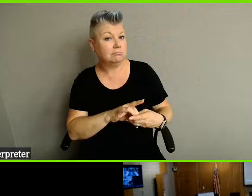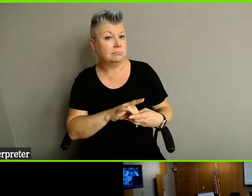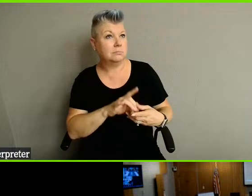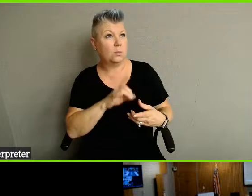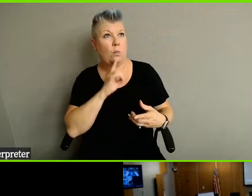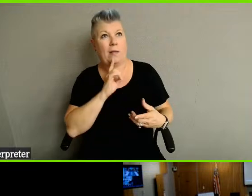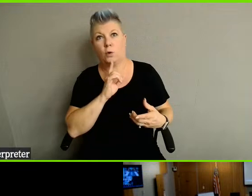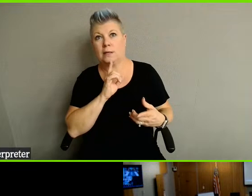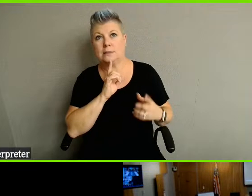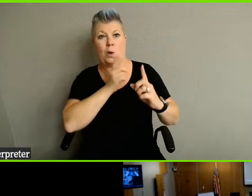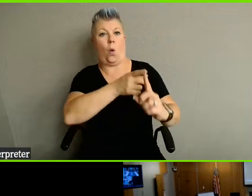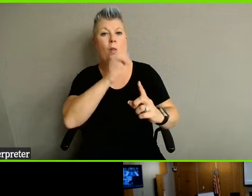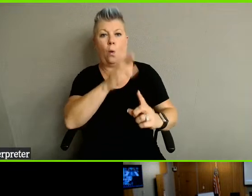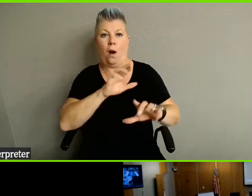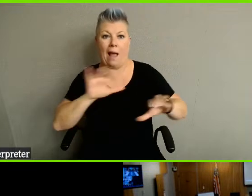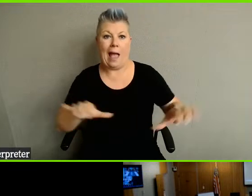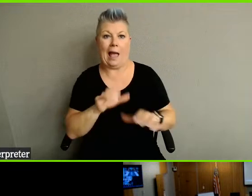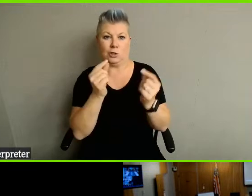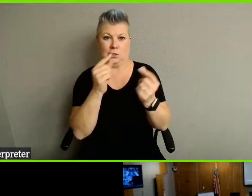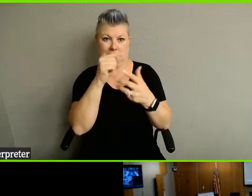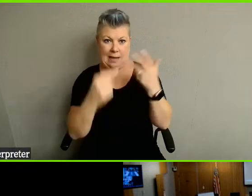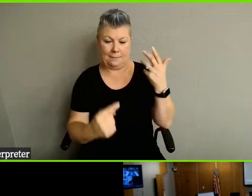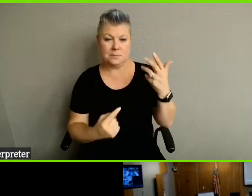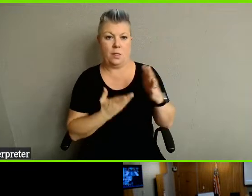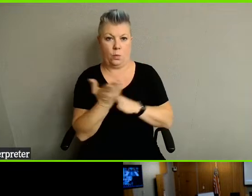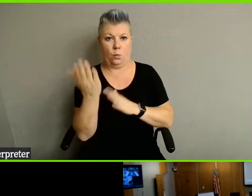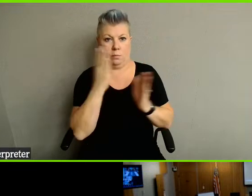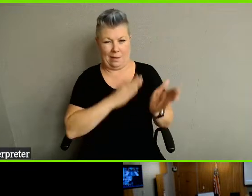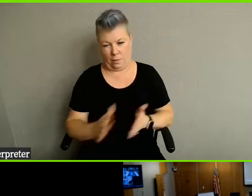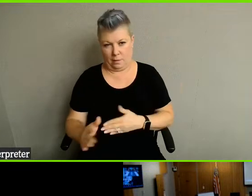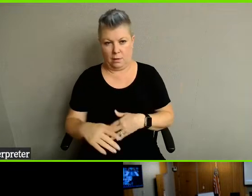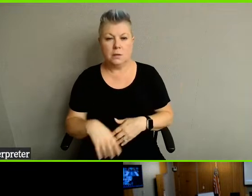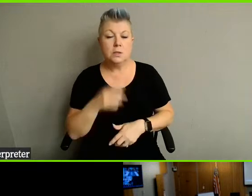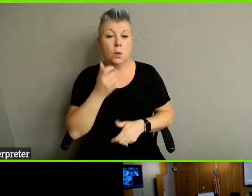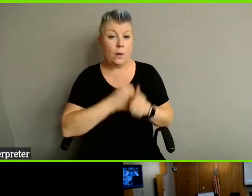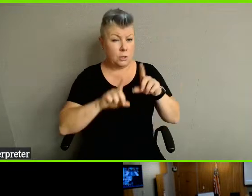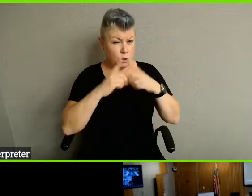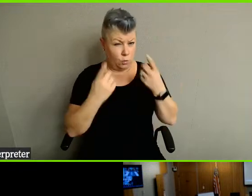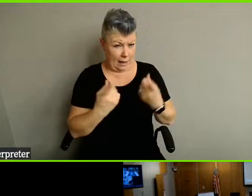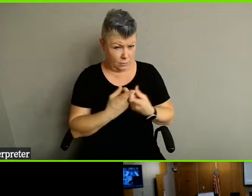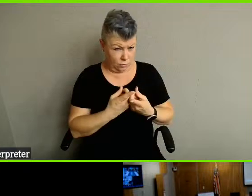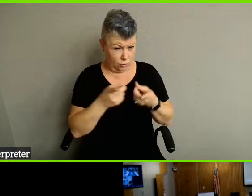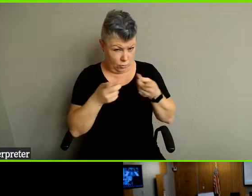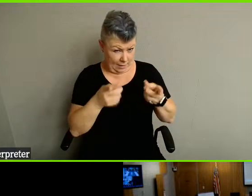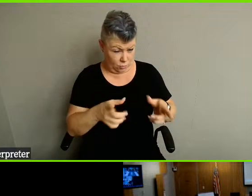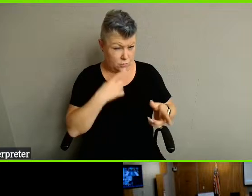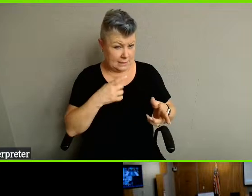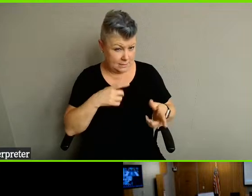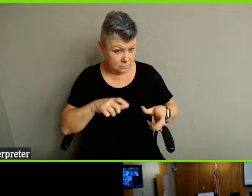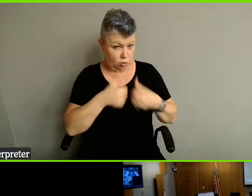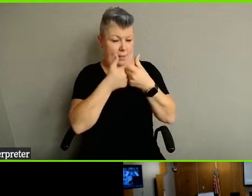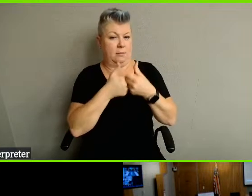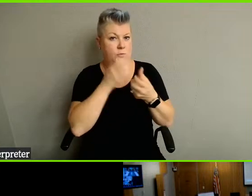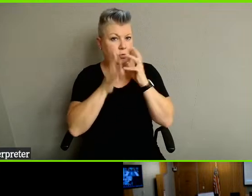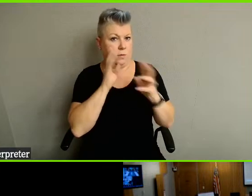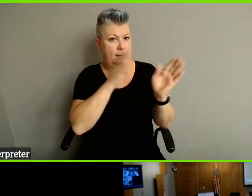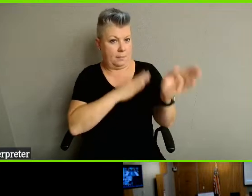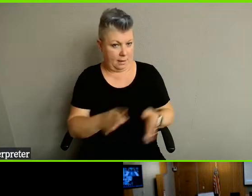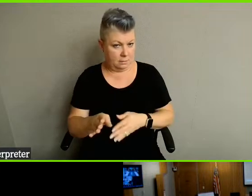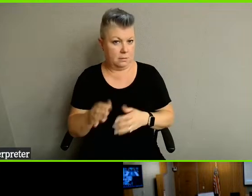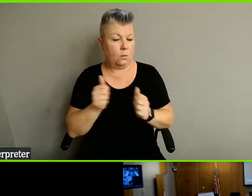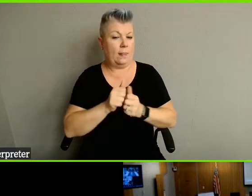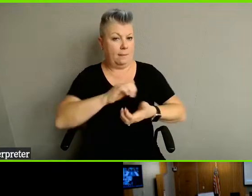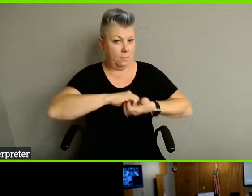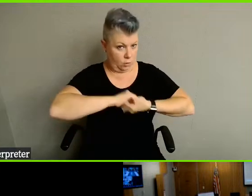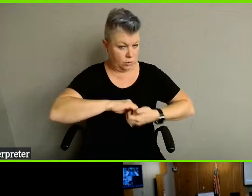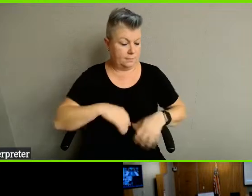steps through their district plan. So each of our directors are charged with working with our admin team and developing a plan for their partner